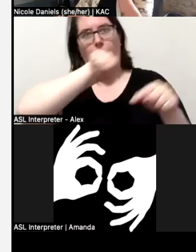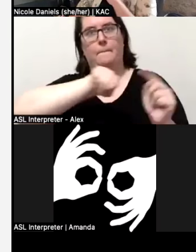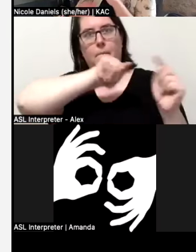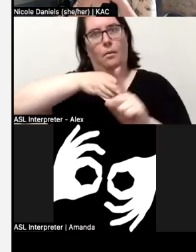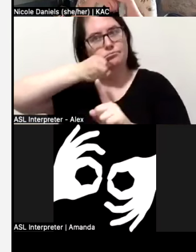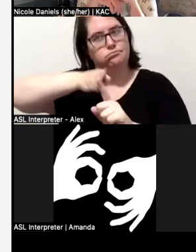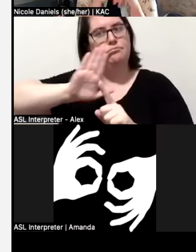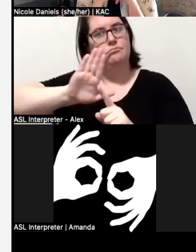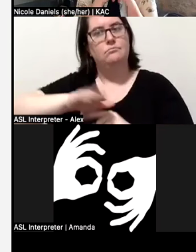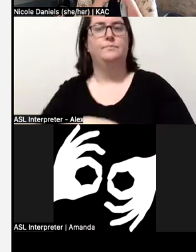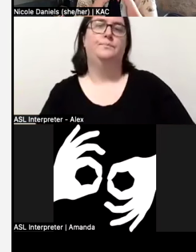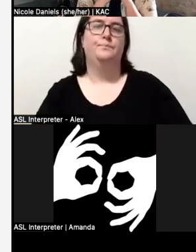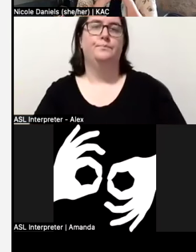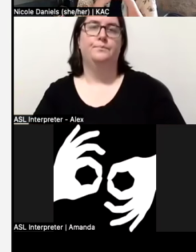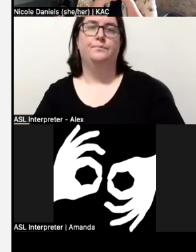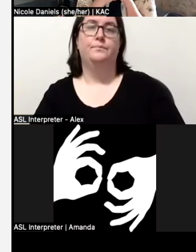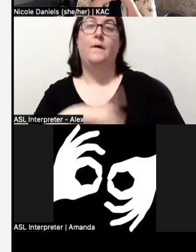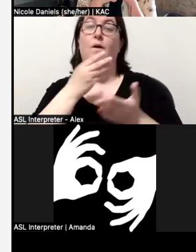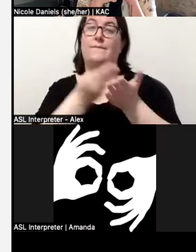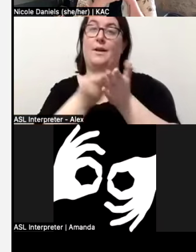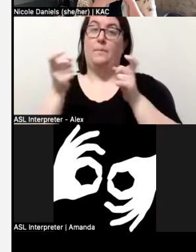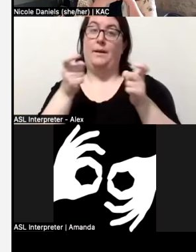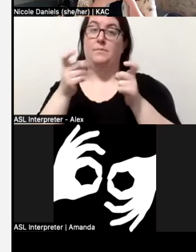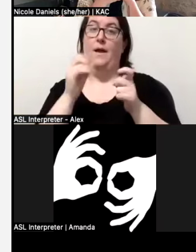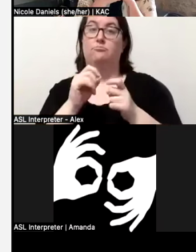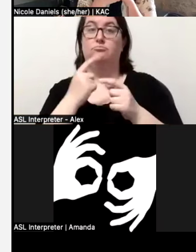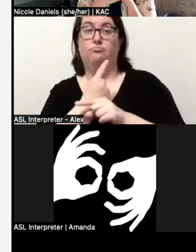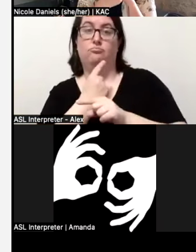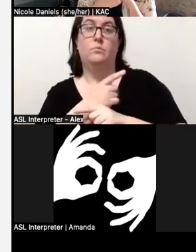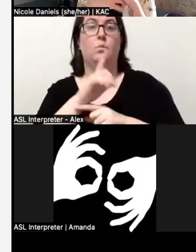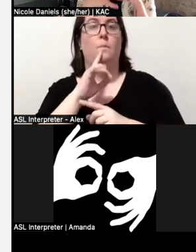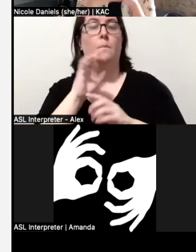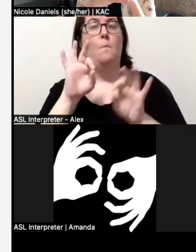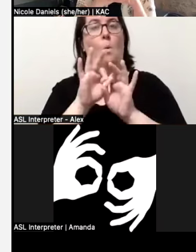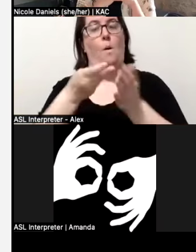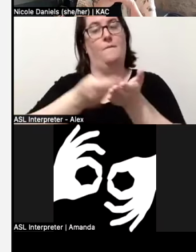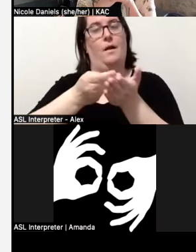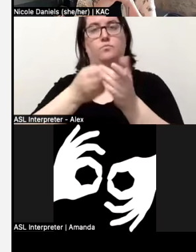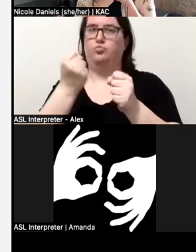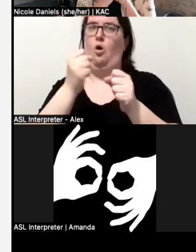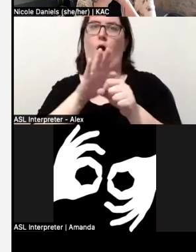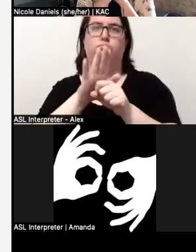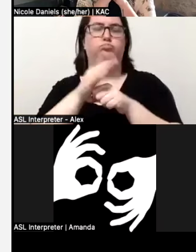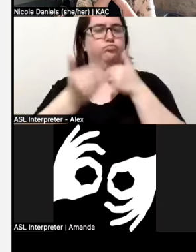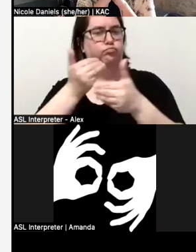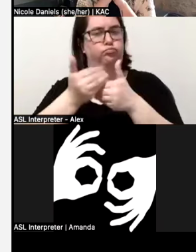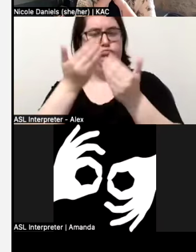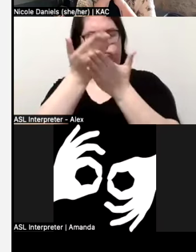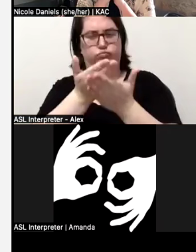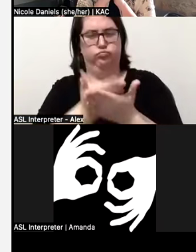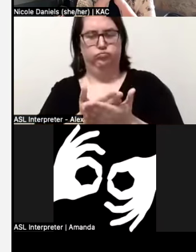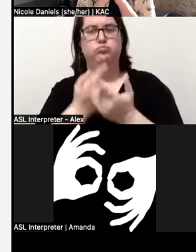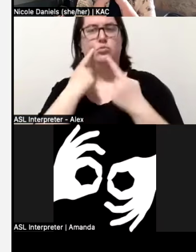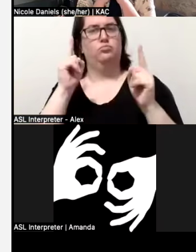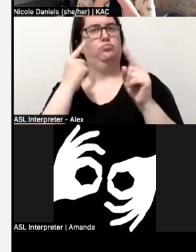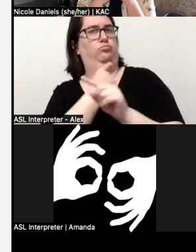Under financial management and viability, we are looking for strong financial health, including diverse revenue sources and achievable budgets in